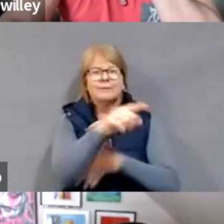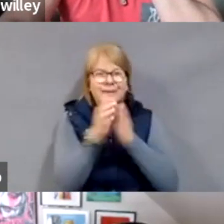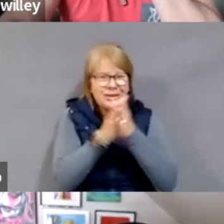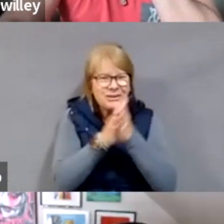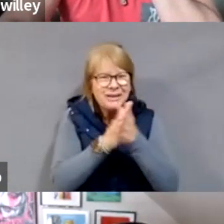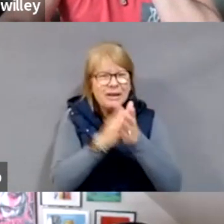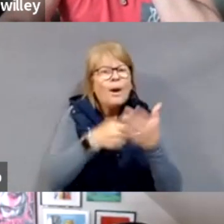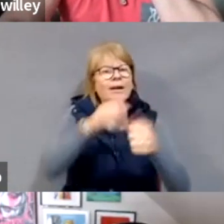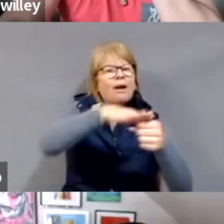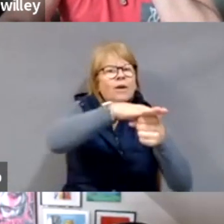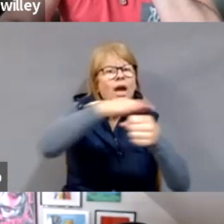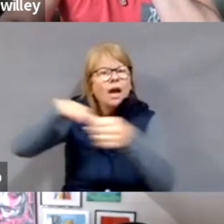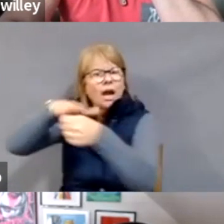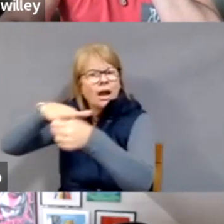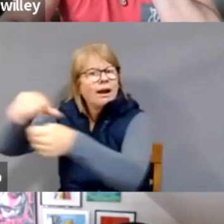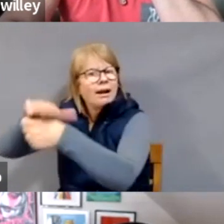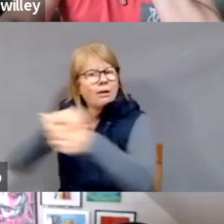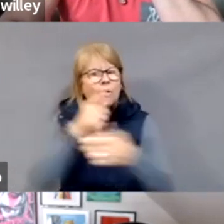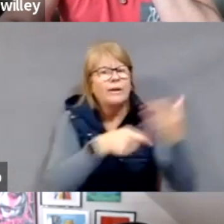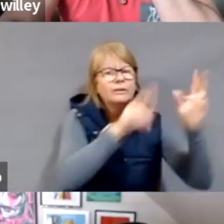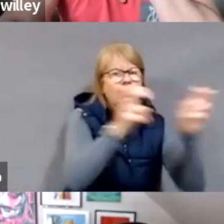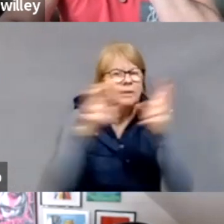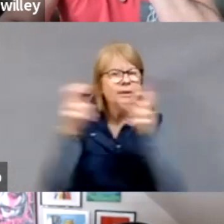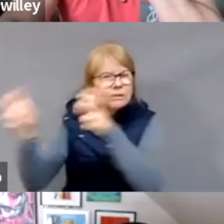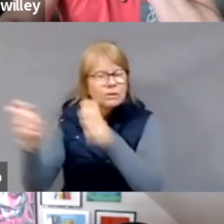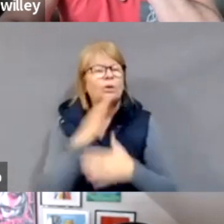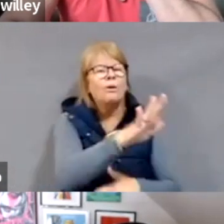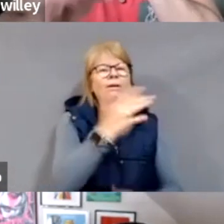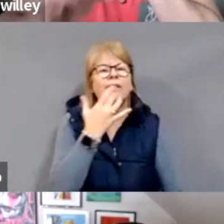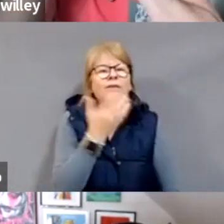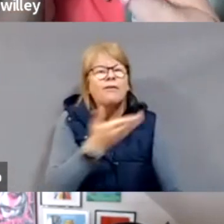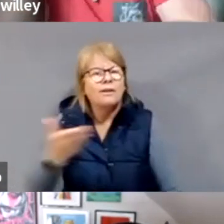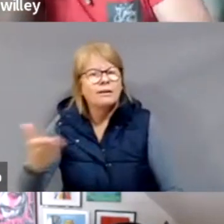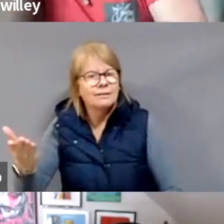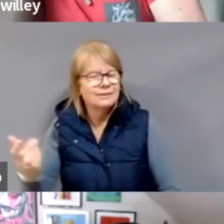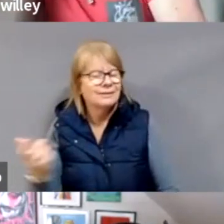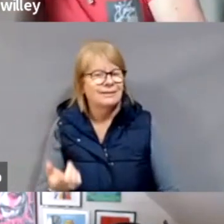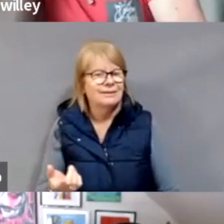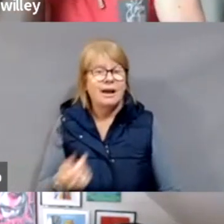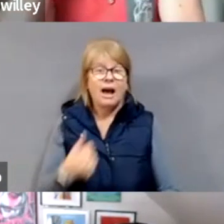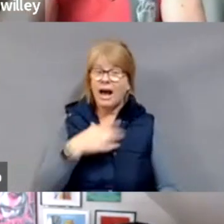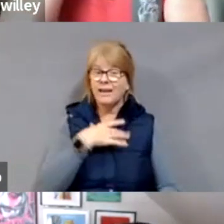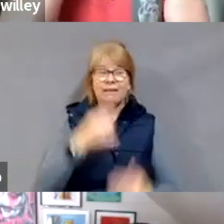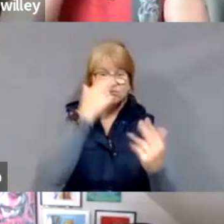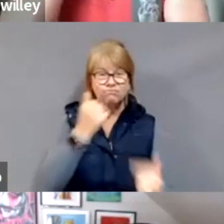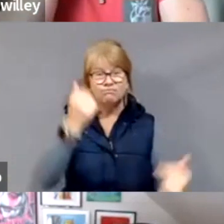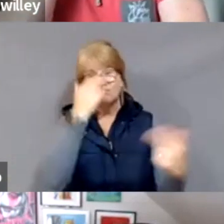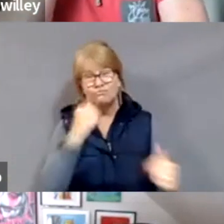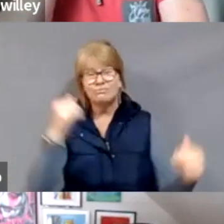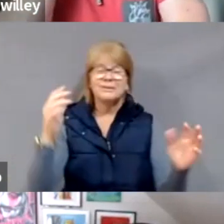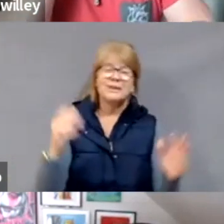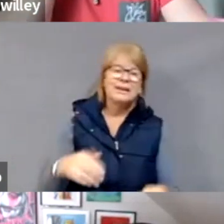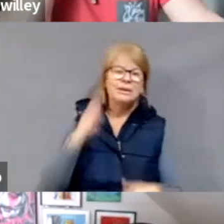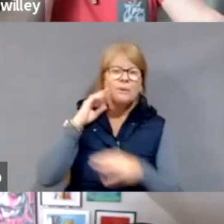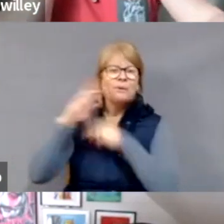those are great to know and to ask me, well, what are your favorite things? And I like comedy. I think the world is